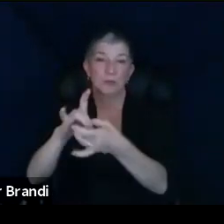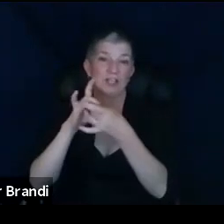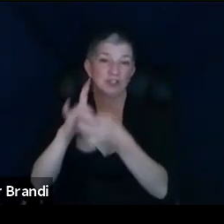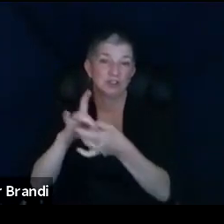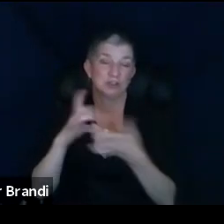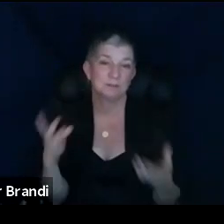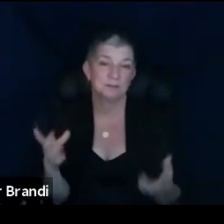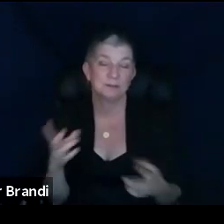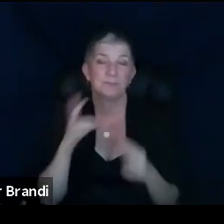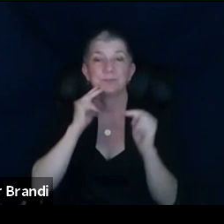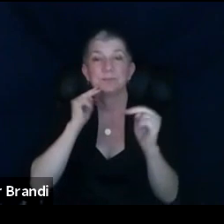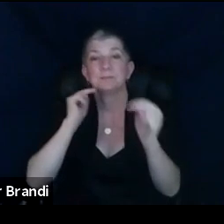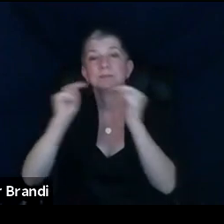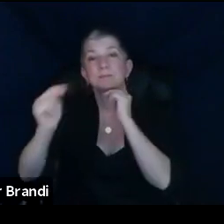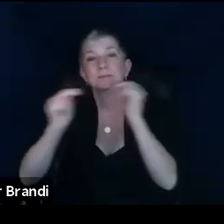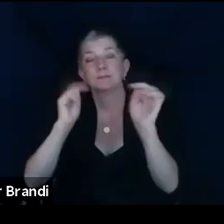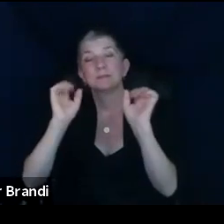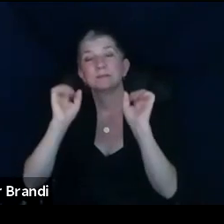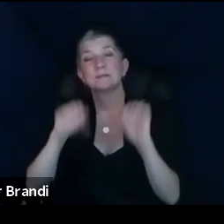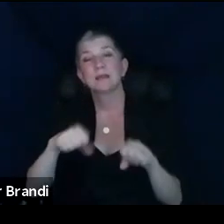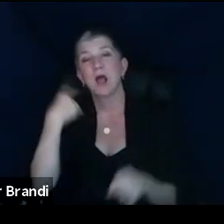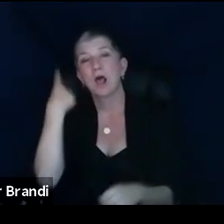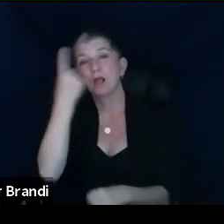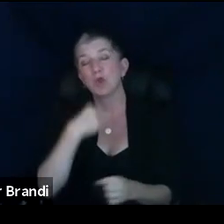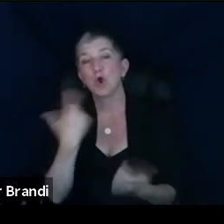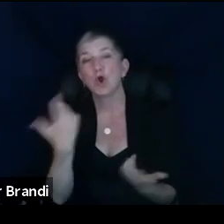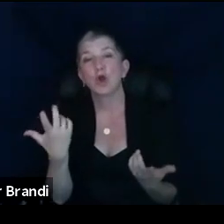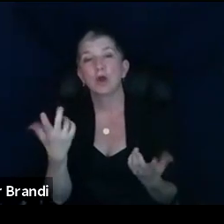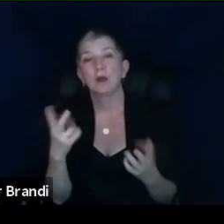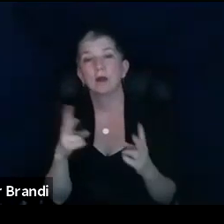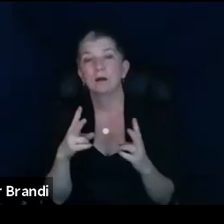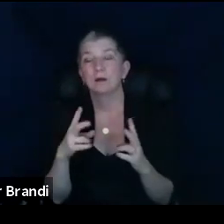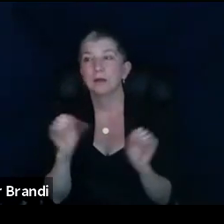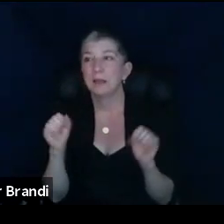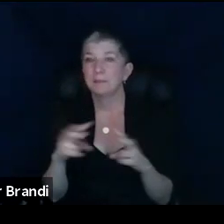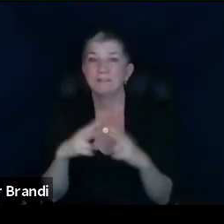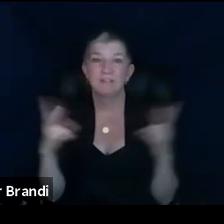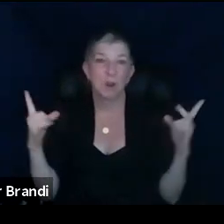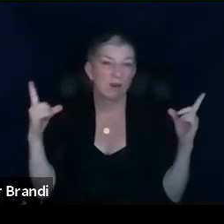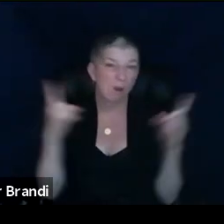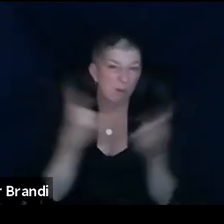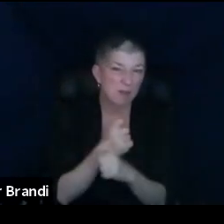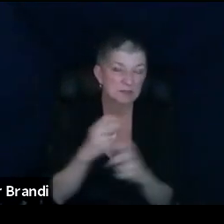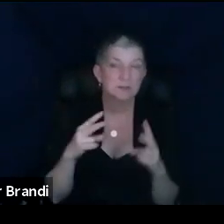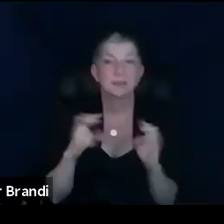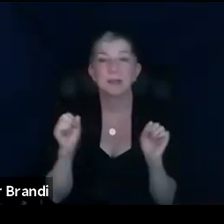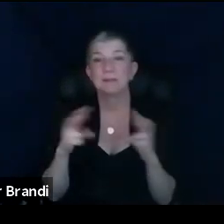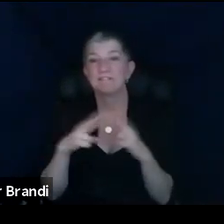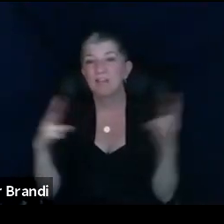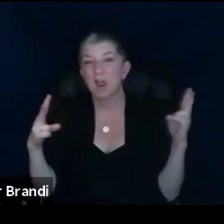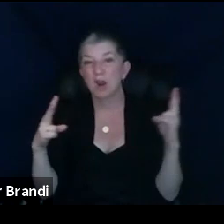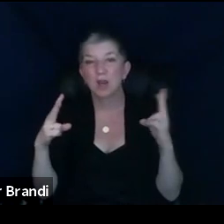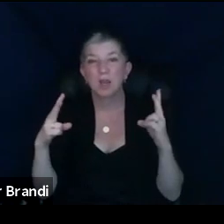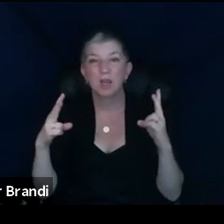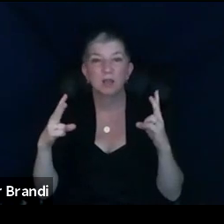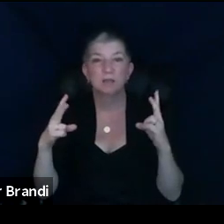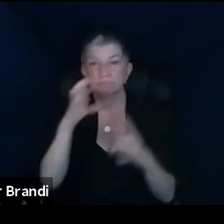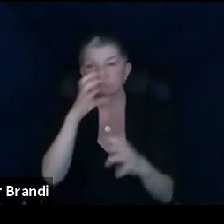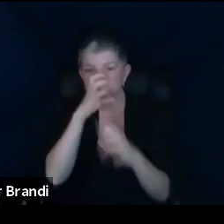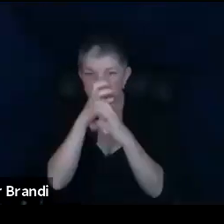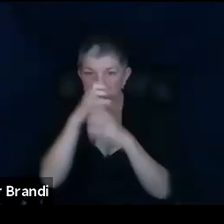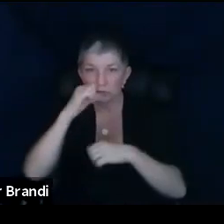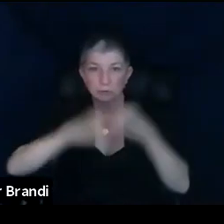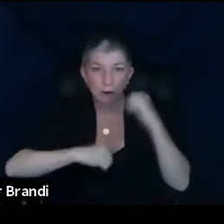And negotiation can look and be very complex. It can be very structured, or it can be